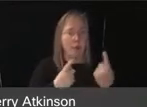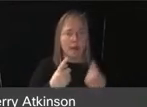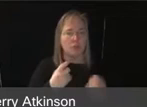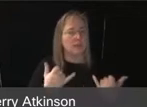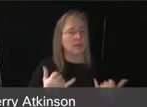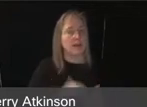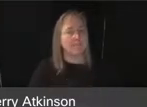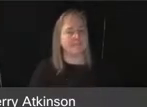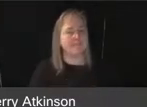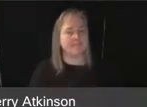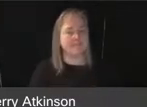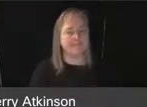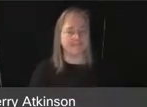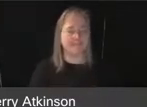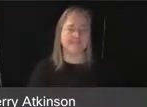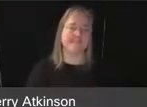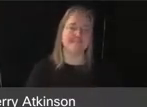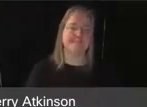point.